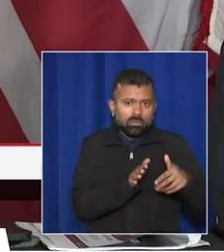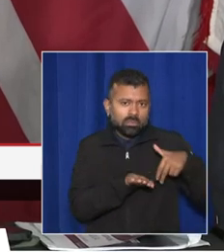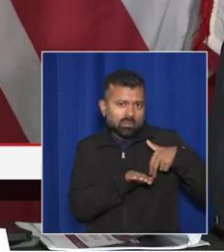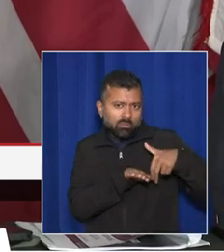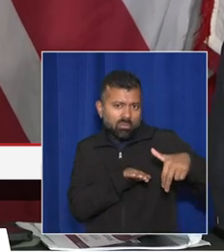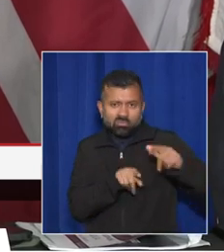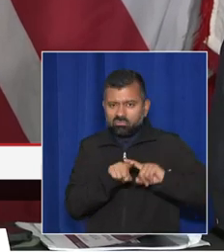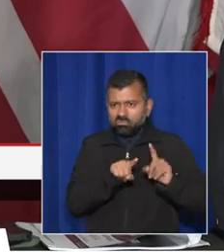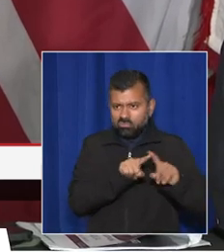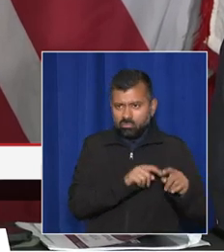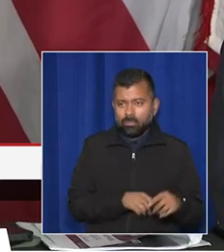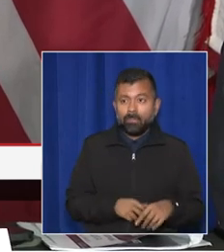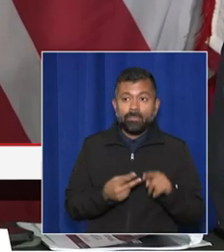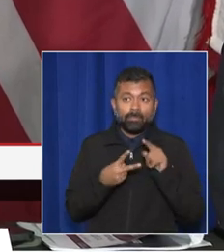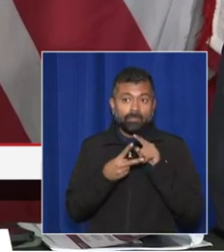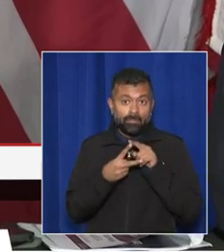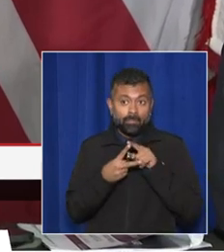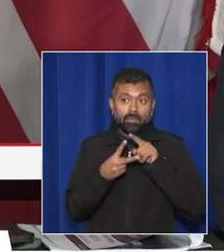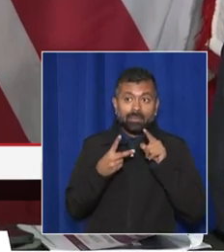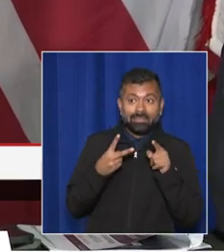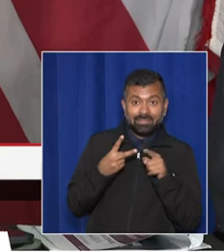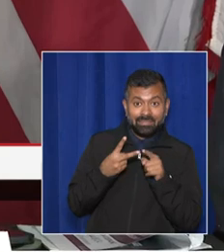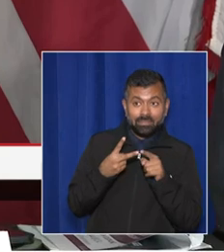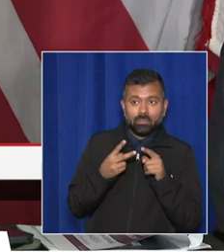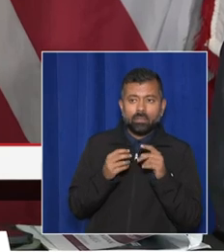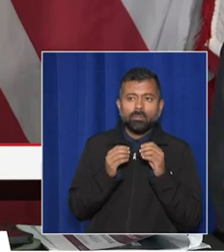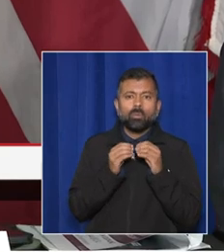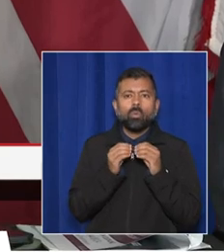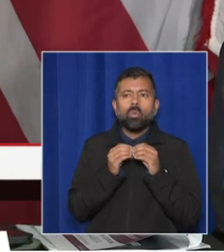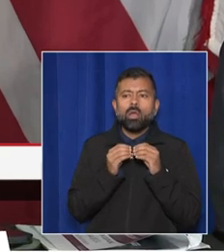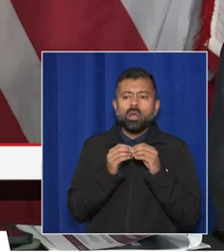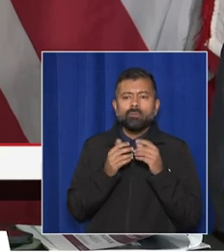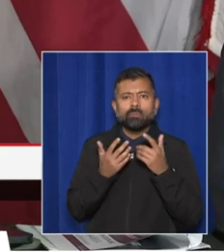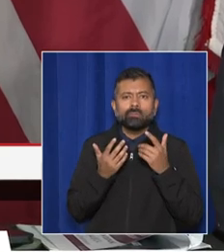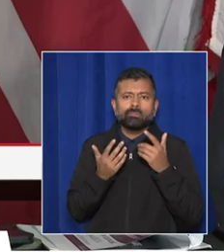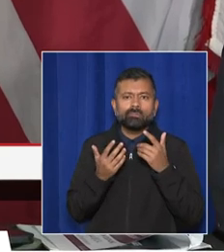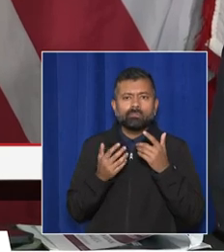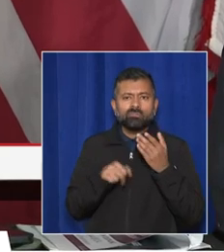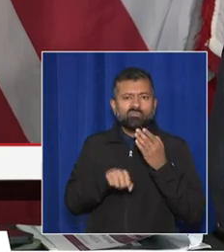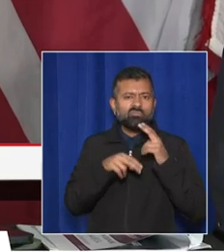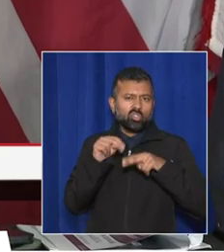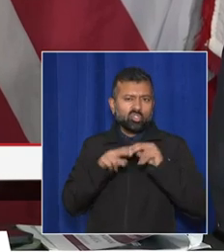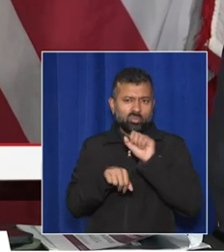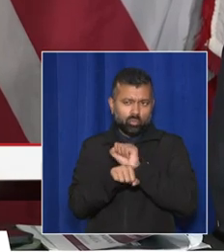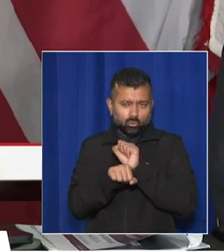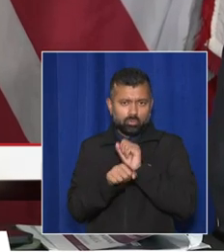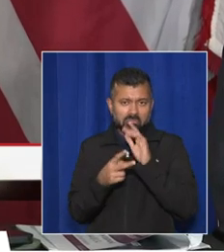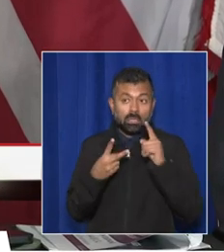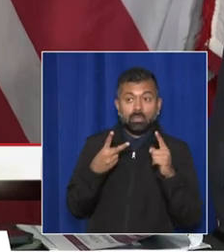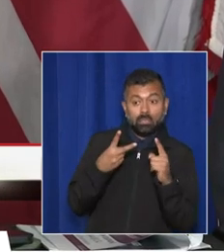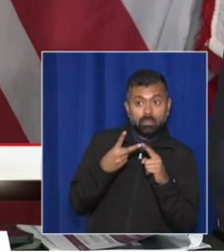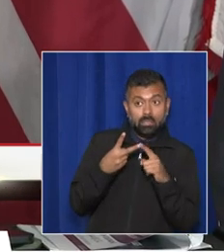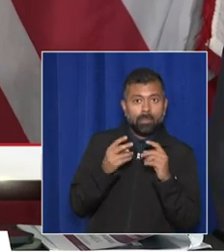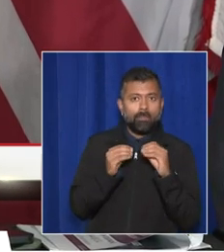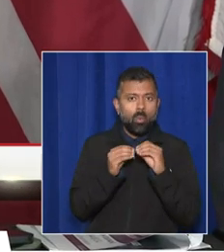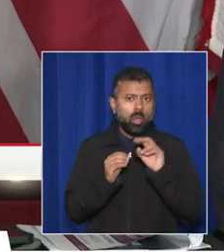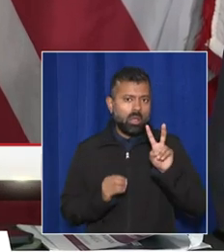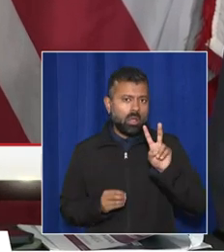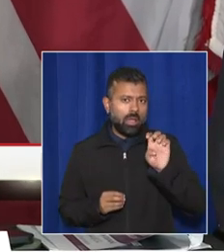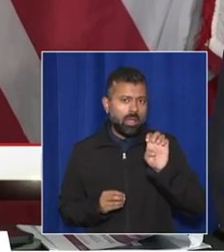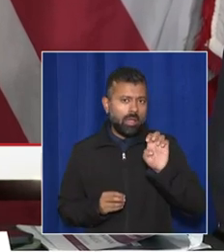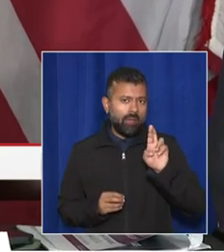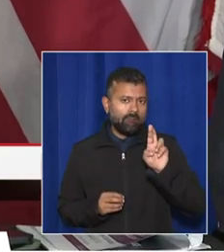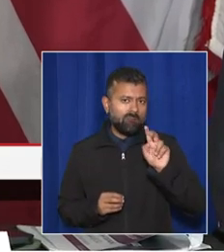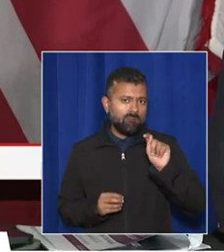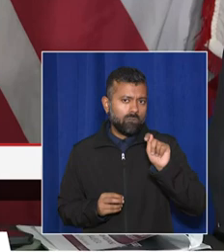centers, schools, affordable housing. That is typically done via our Department of General Services